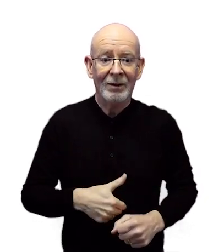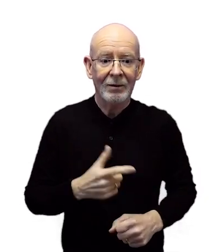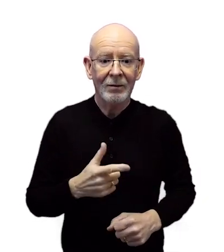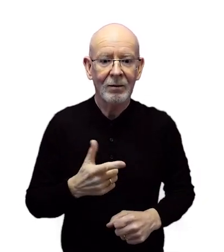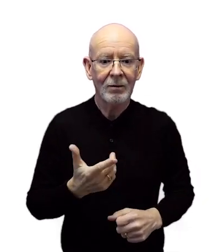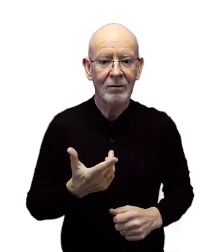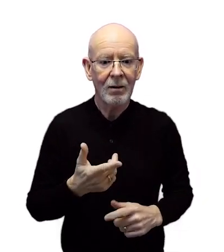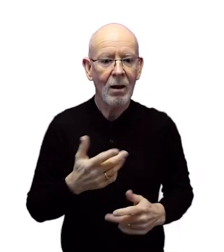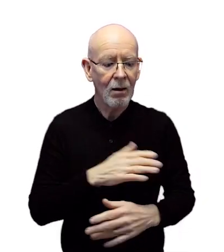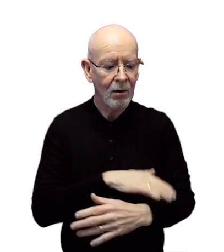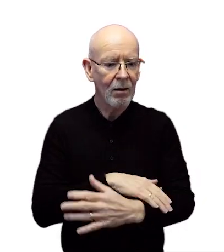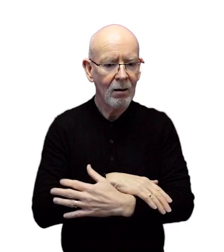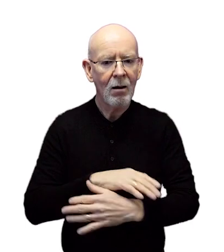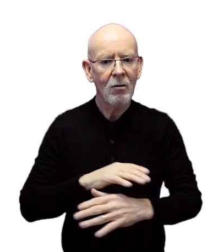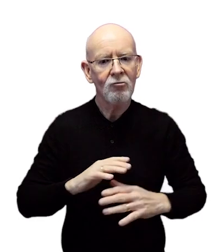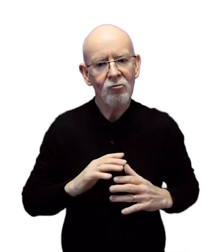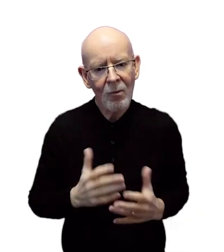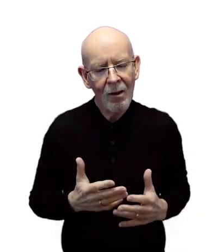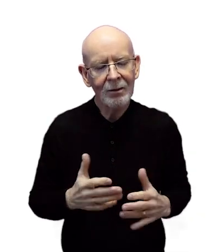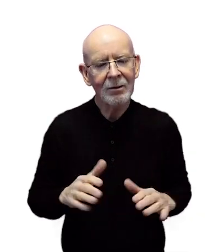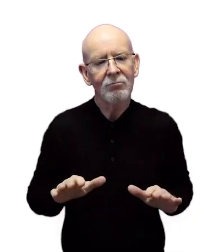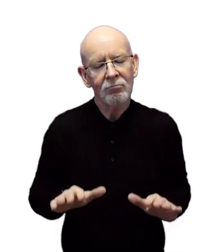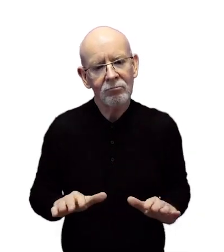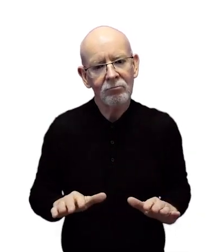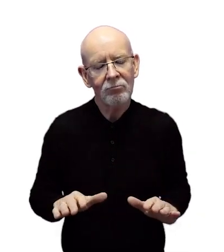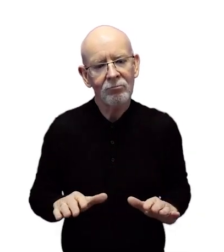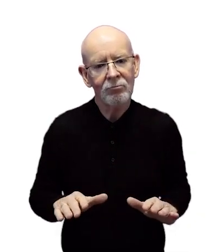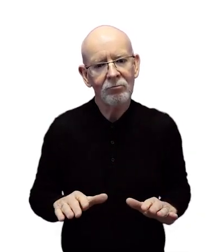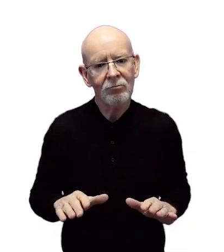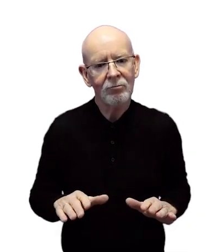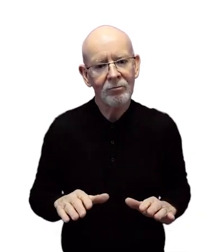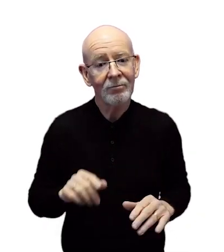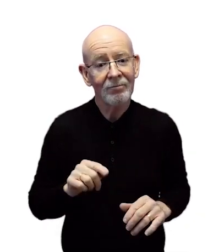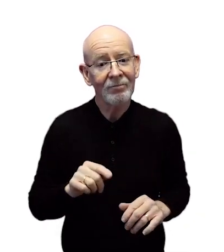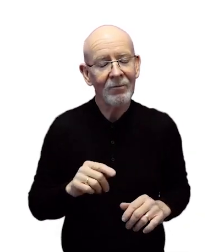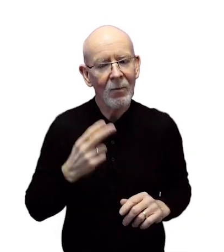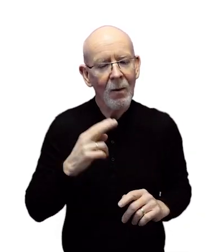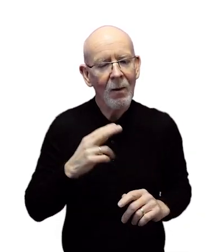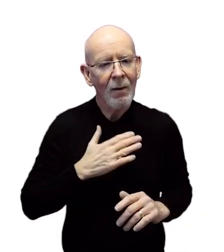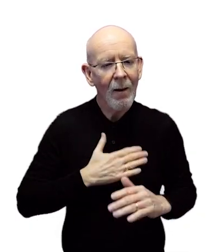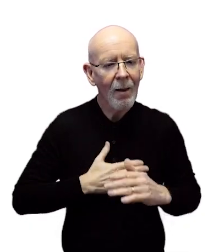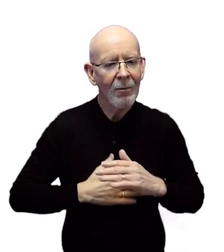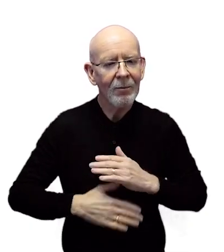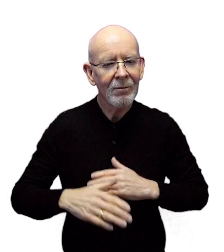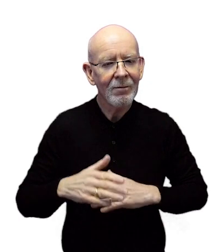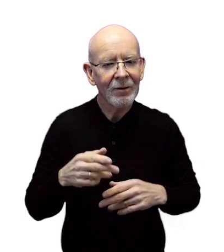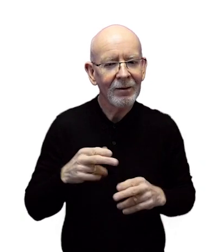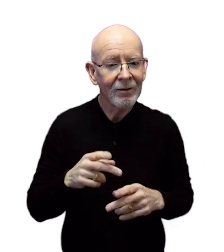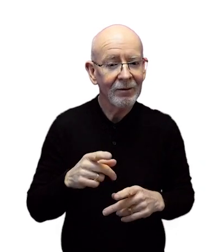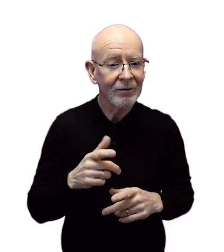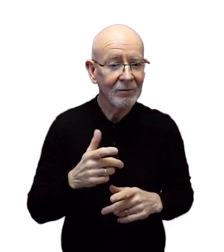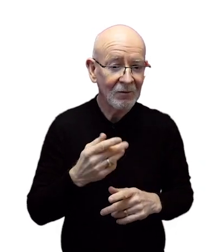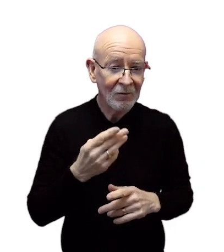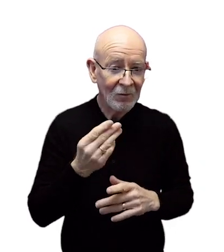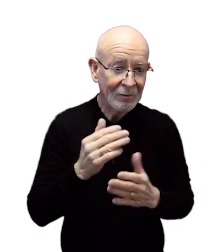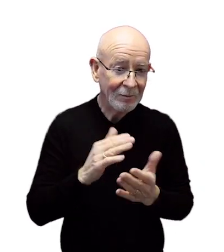and arms relax and feel heavy as you breathe out. This can also be a calming technique that takes just a few minutes and